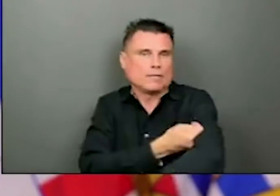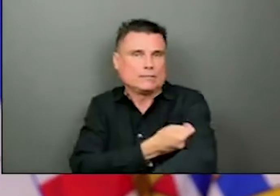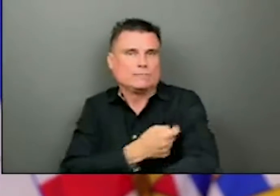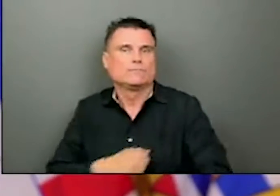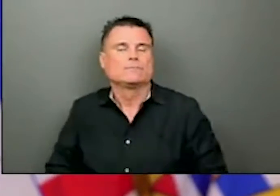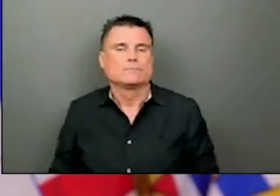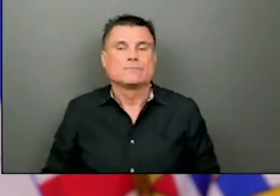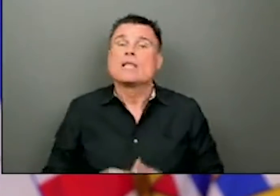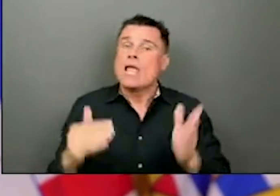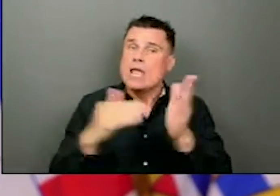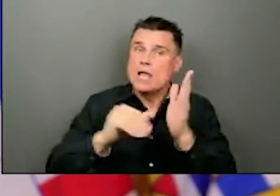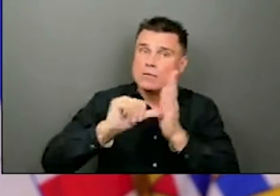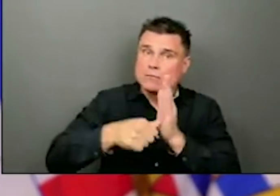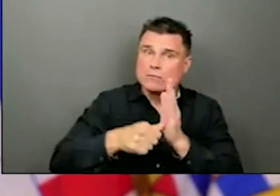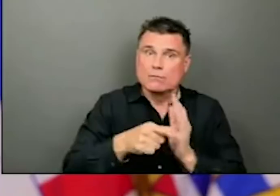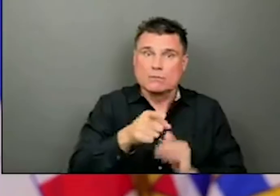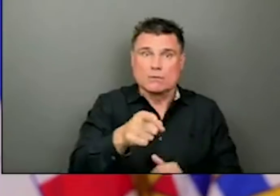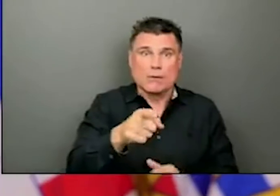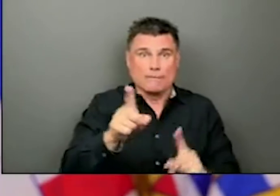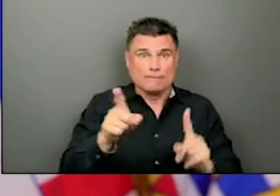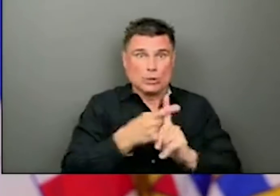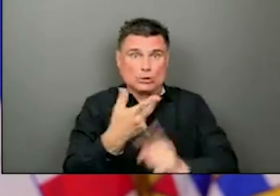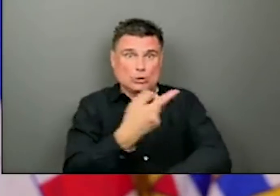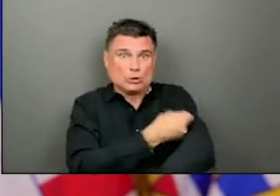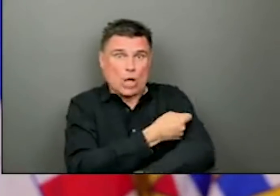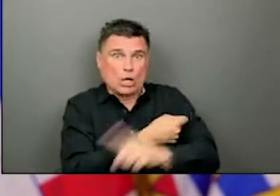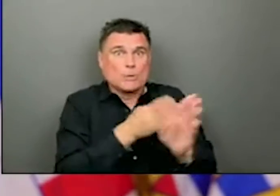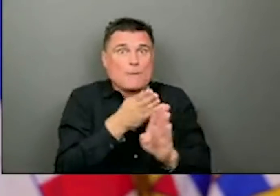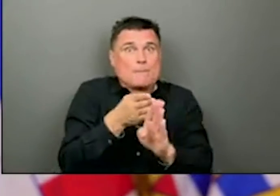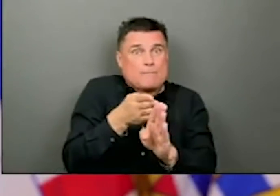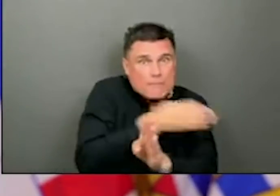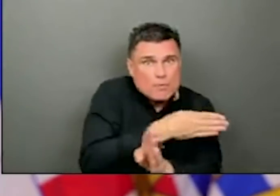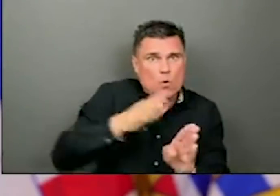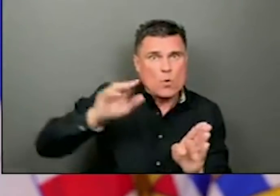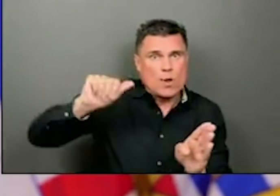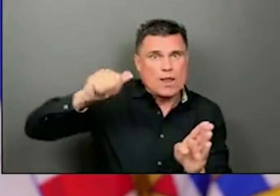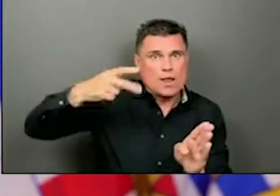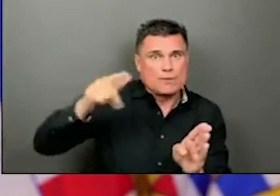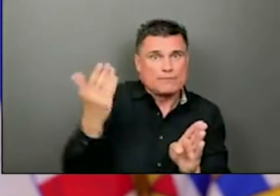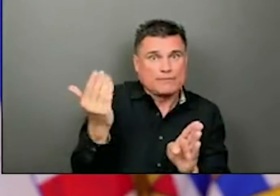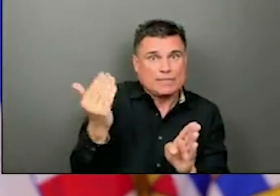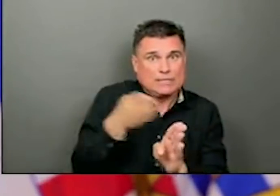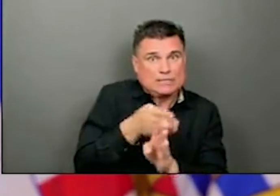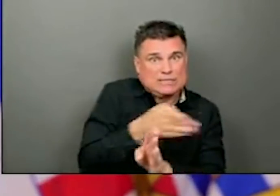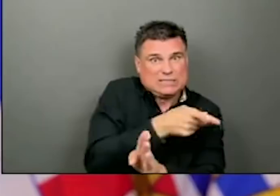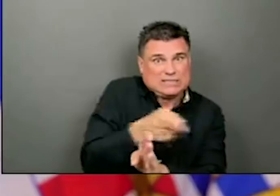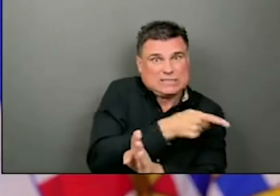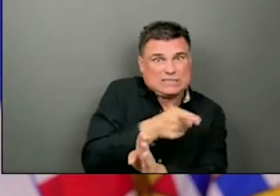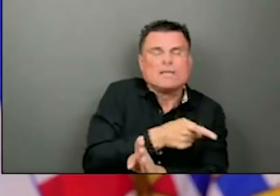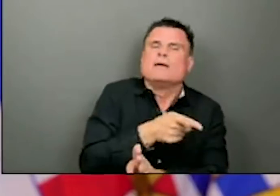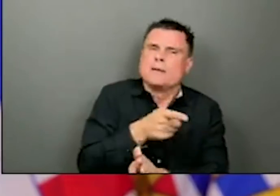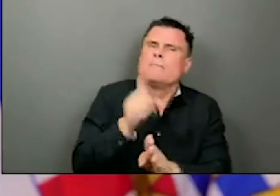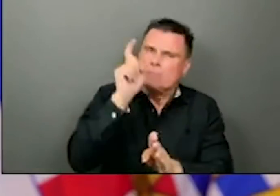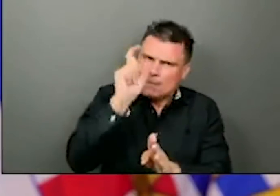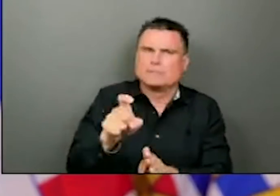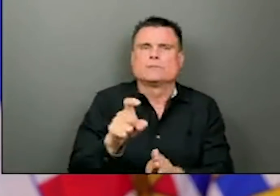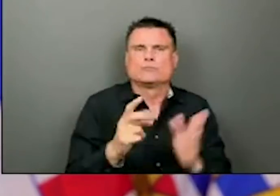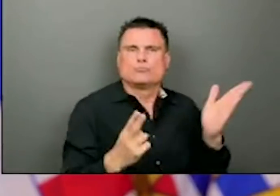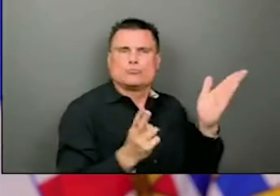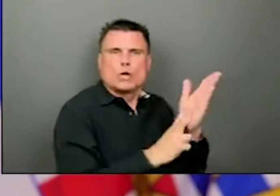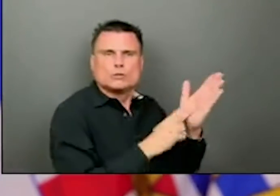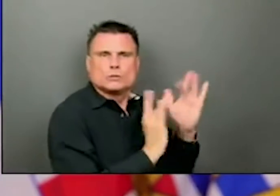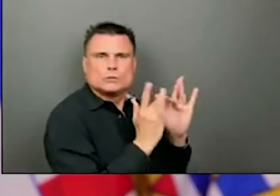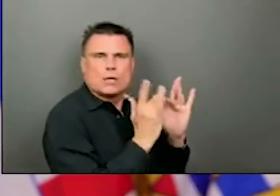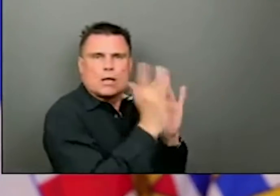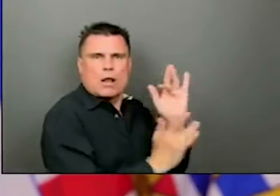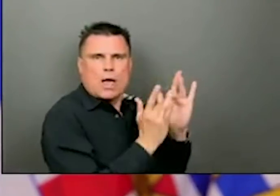Registered immunization site. We do have a record of your vaccination and your PHN, but what we